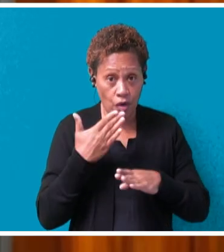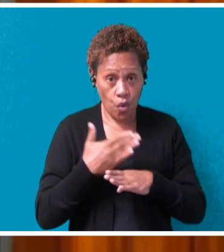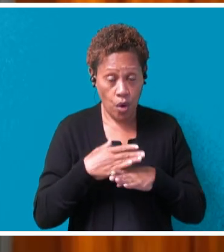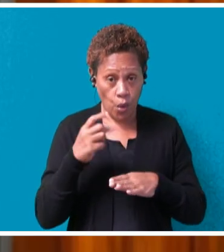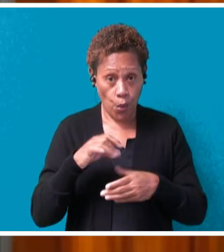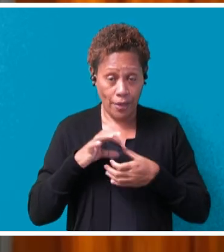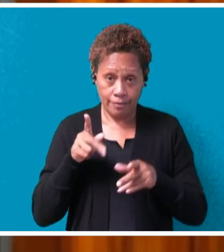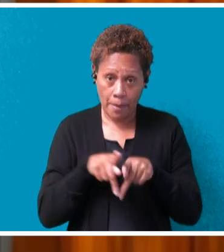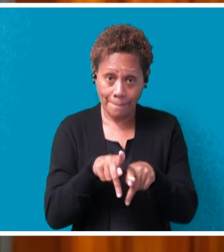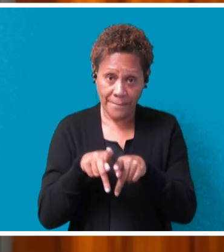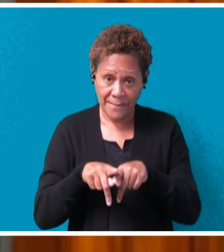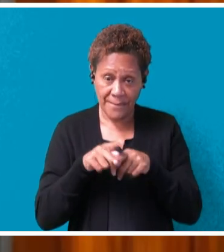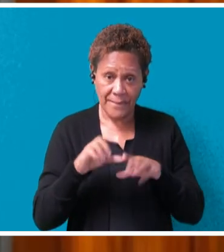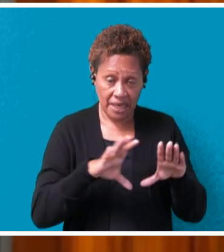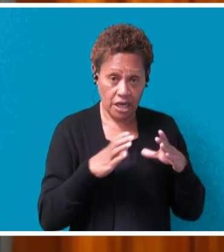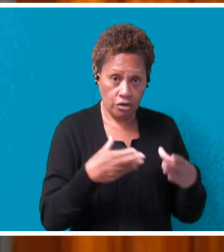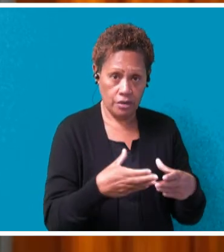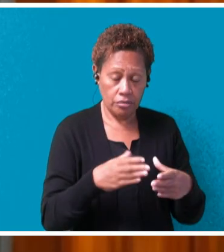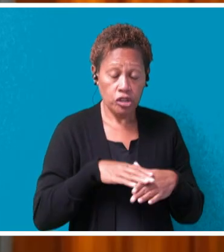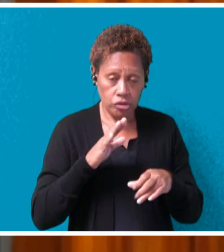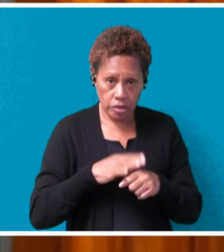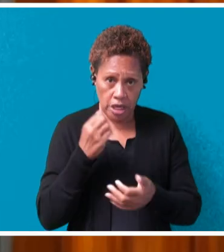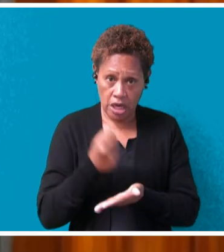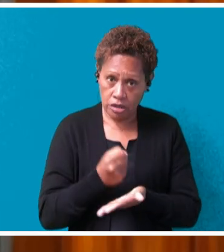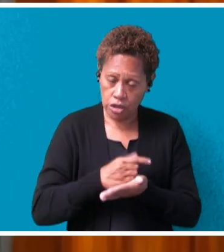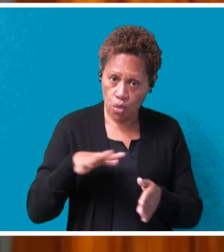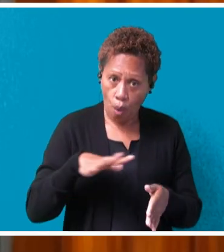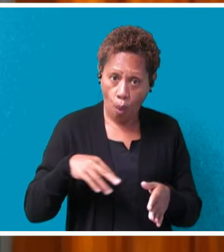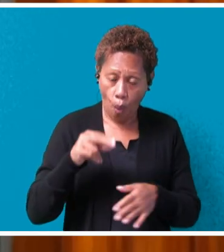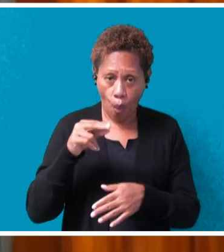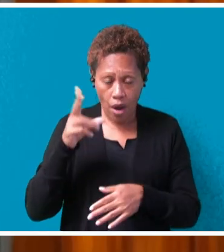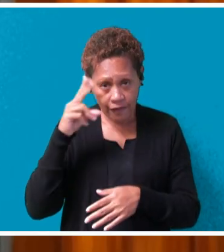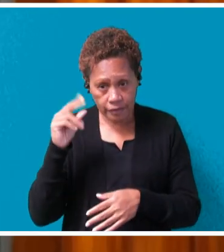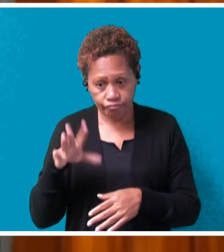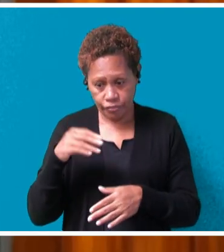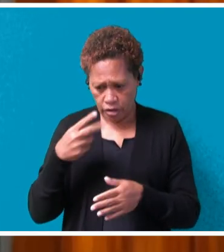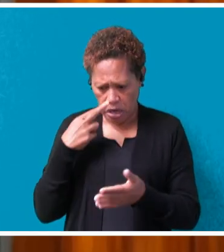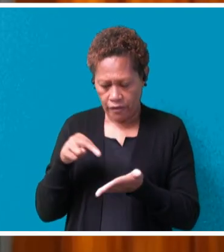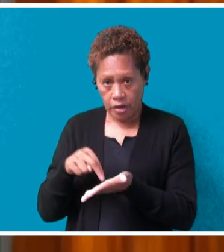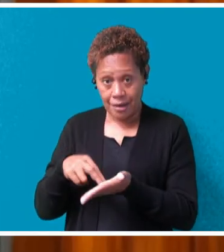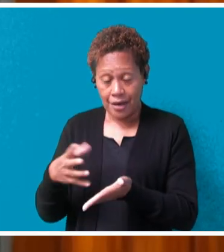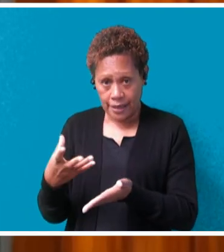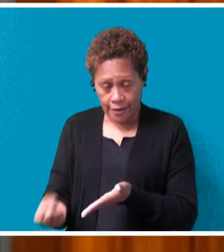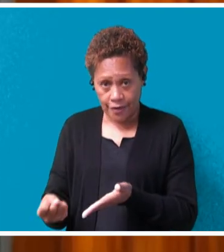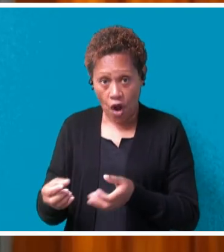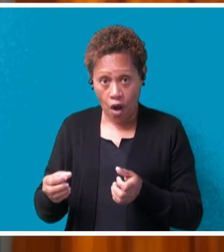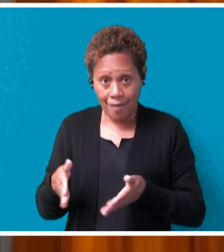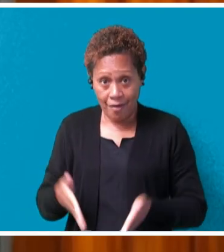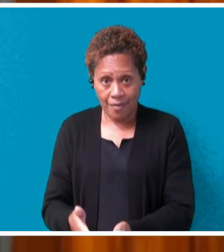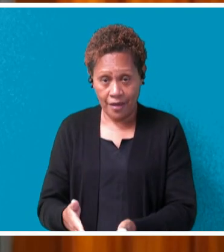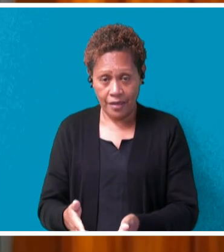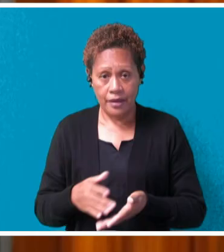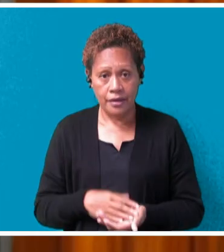partner agencies, ensuring that every Fijian is recognized and protected from birth. This